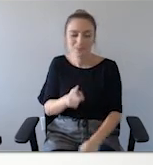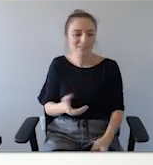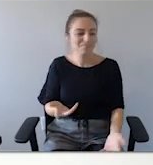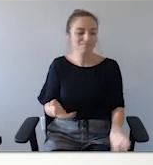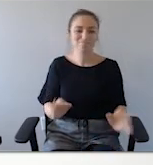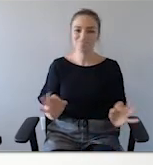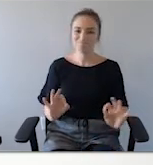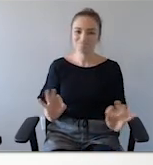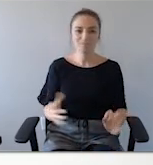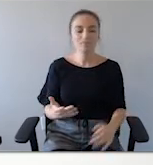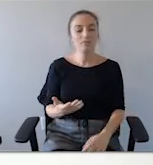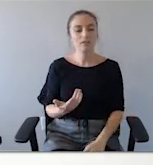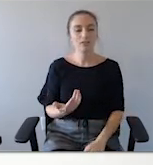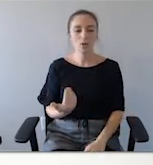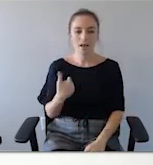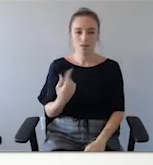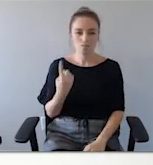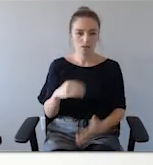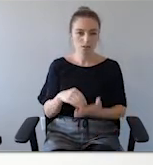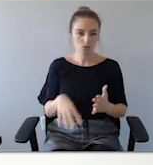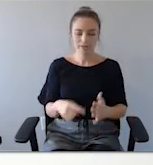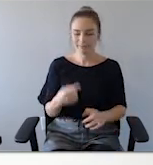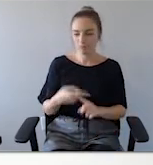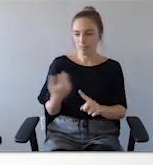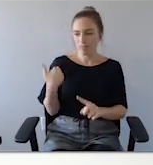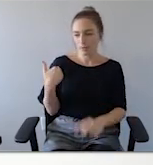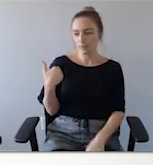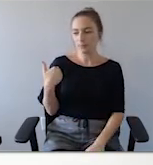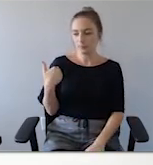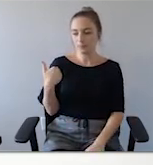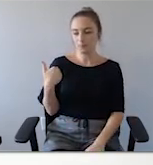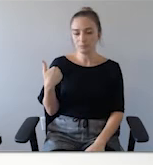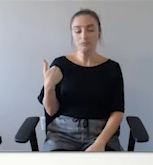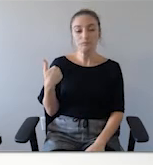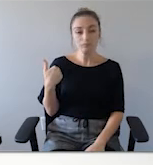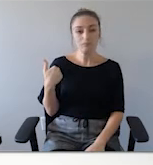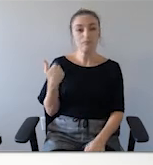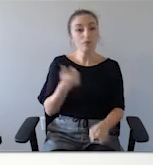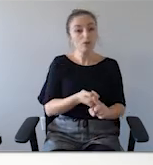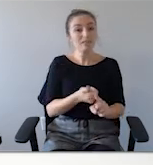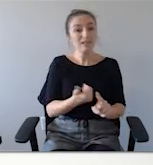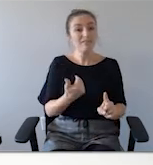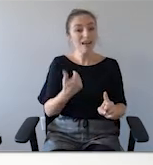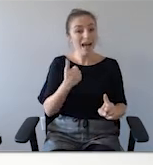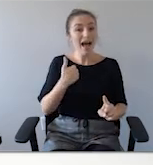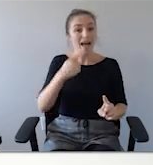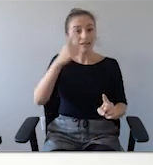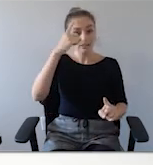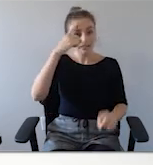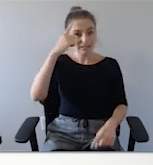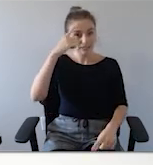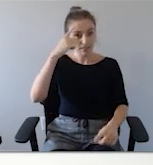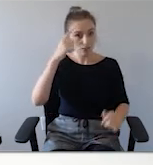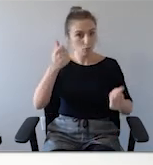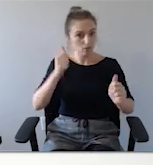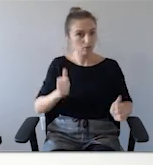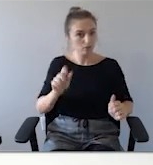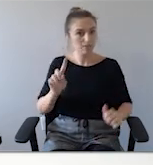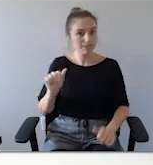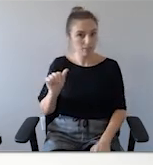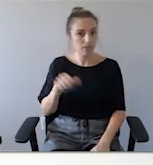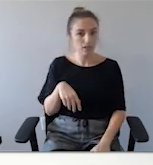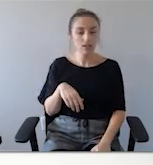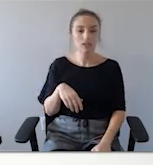had a student about a month ago, and she has a significant intellectual disability.